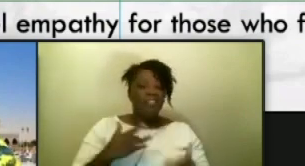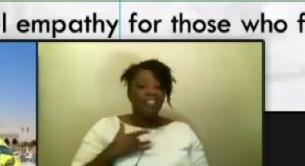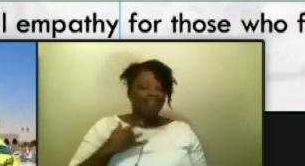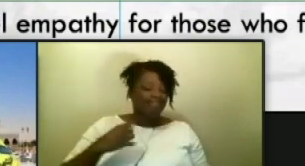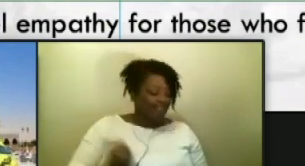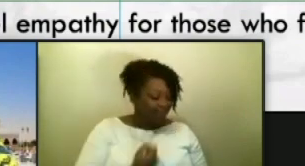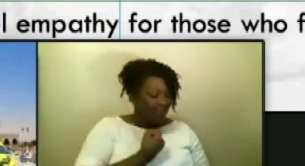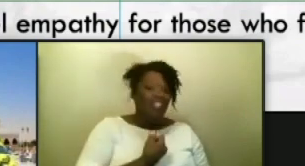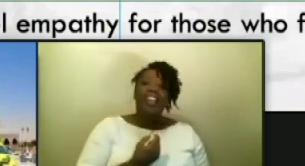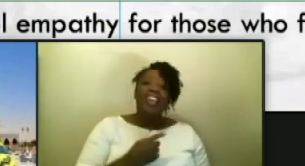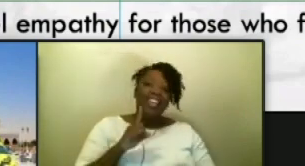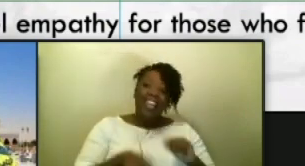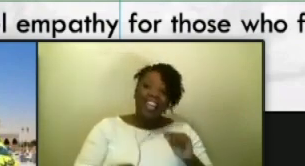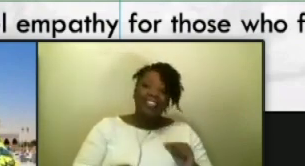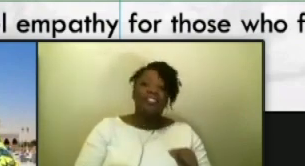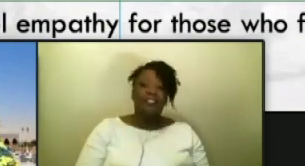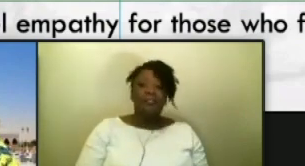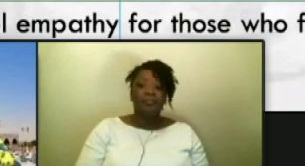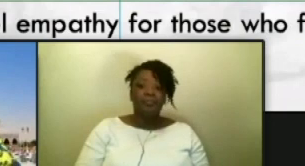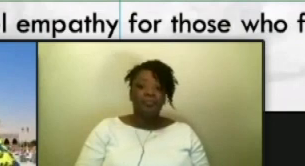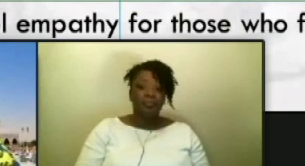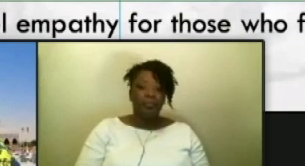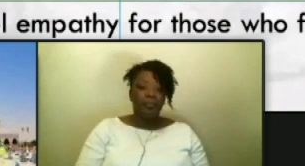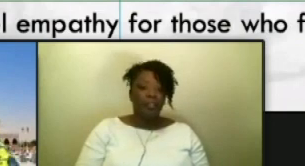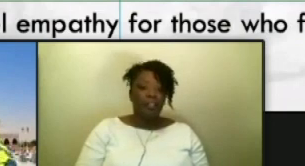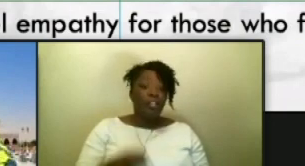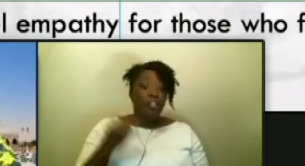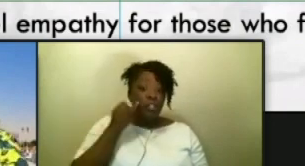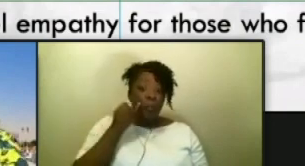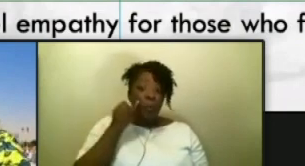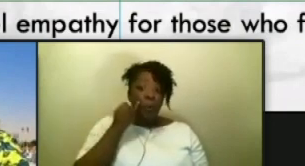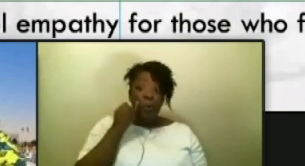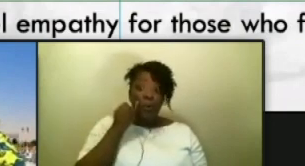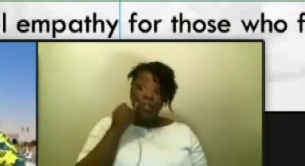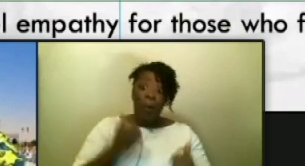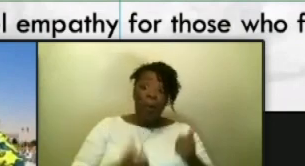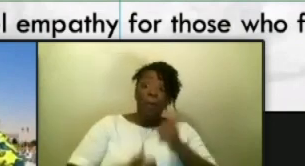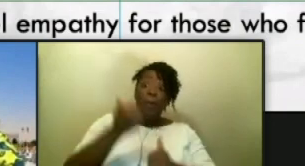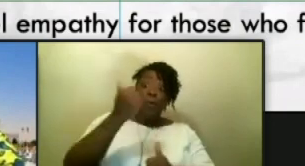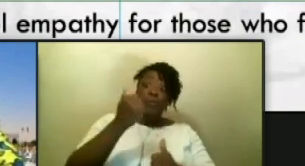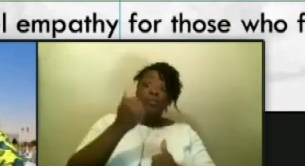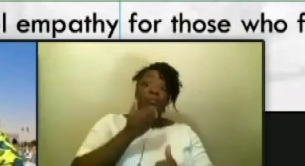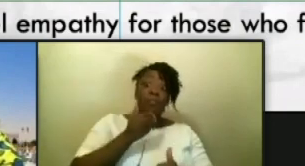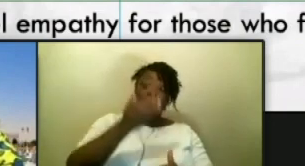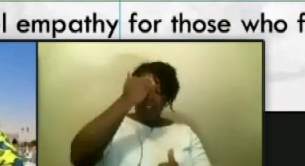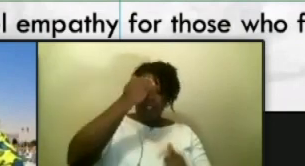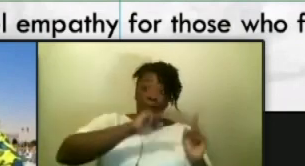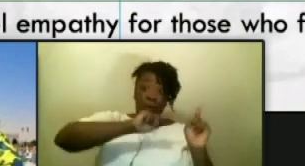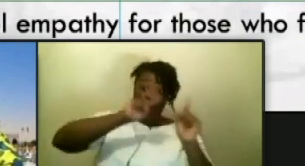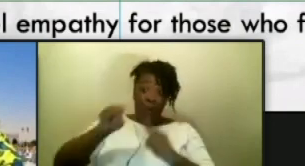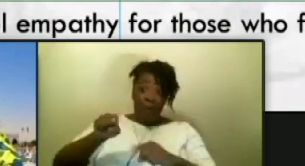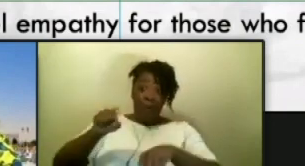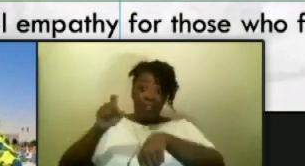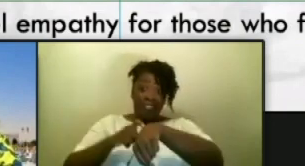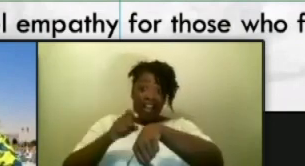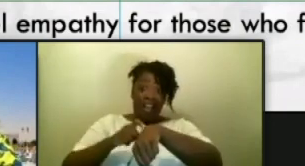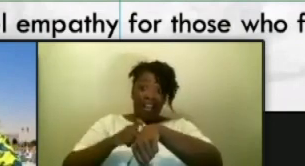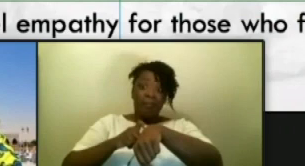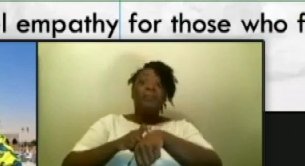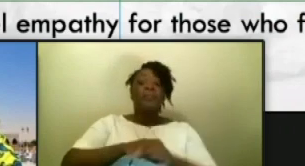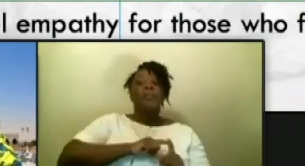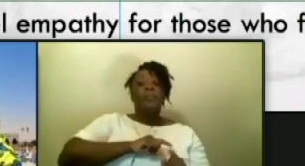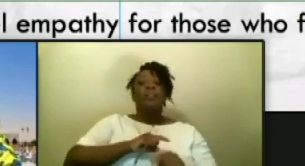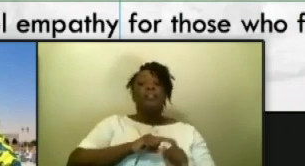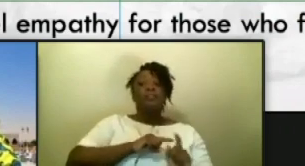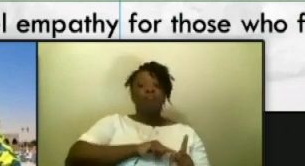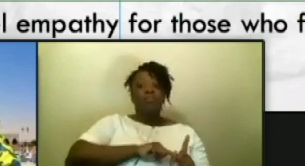During Ramadan, that's actually one of the highest attendance rates in the mosque, because folks are really, really feeling the month. And one way